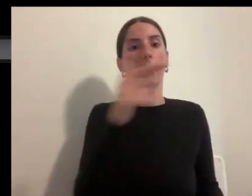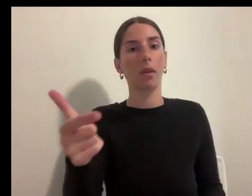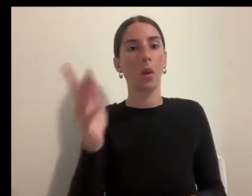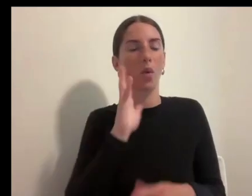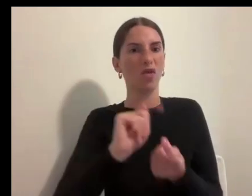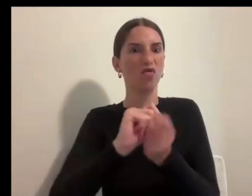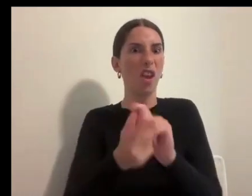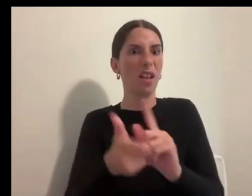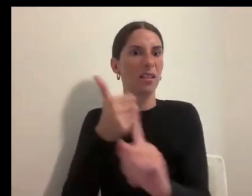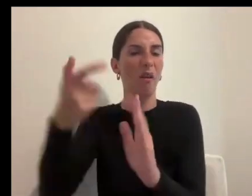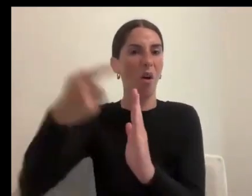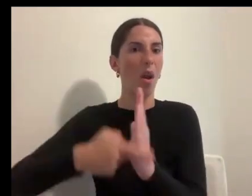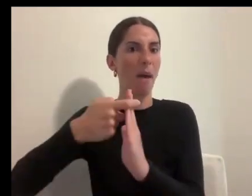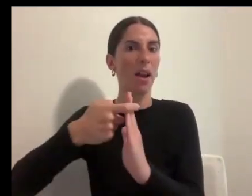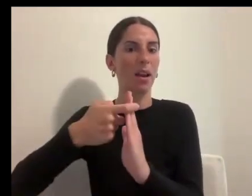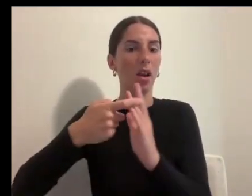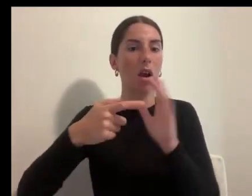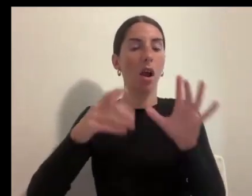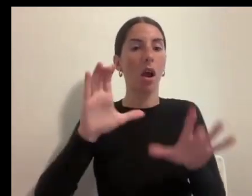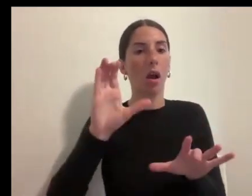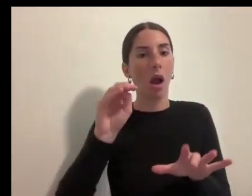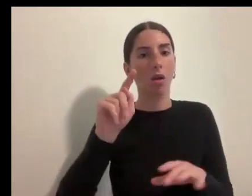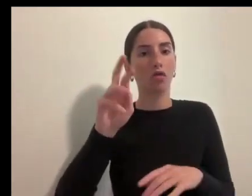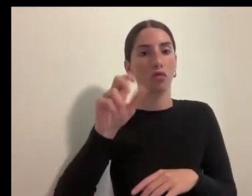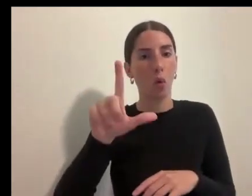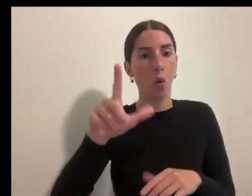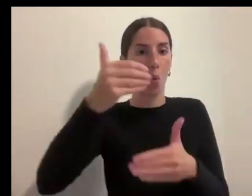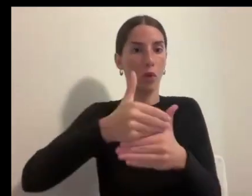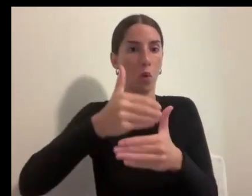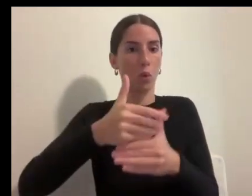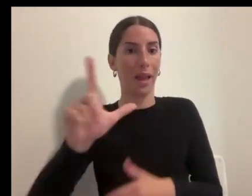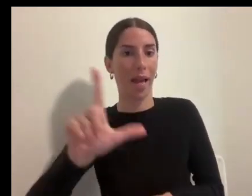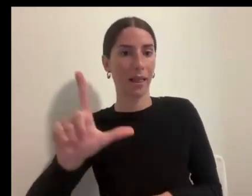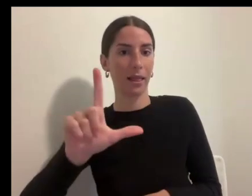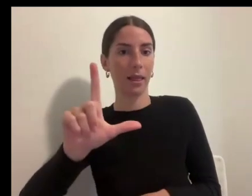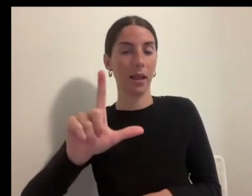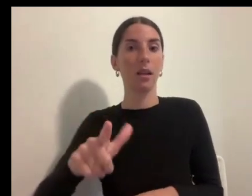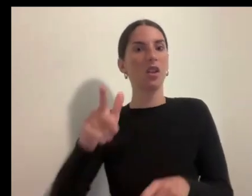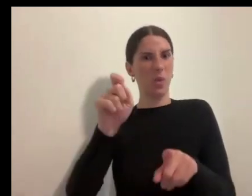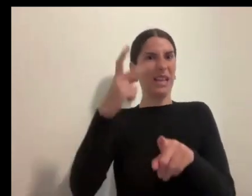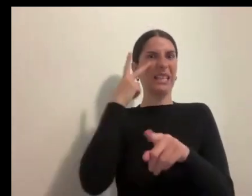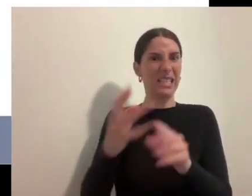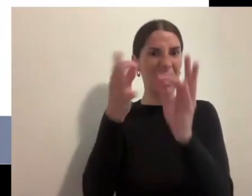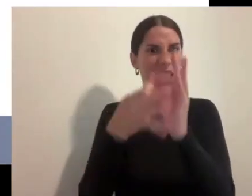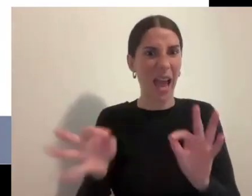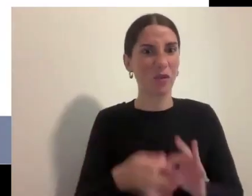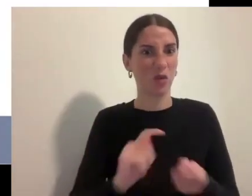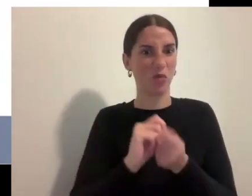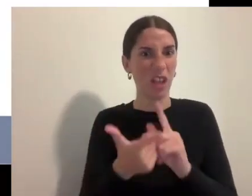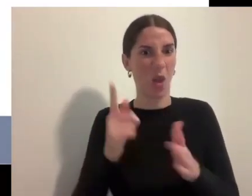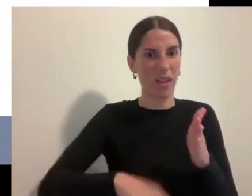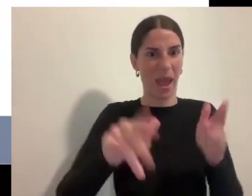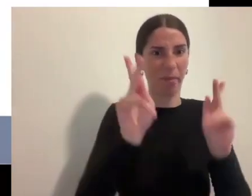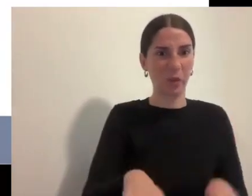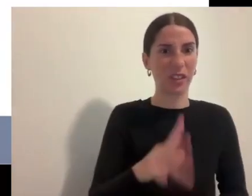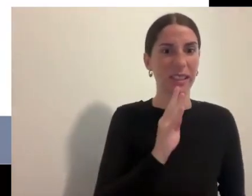Windows, Control Windows L, I open this little window where I'm seeing what the speaker is saying. Now,